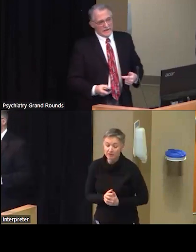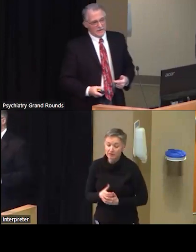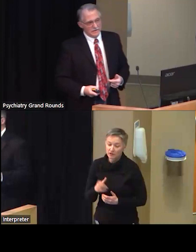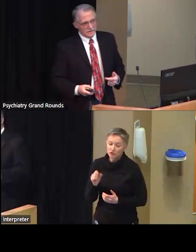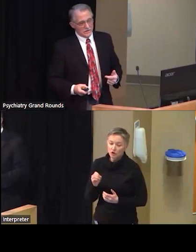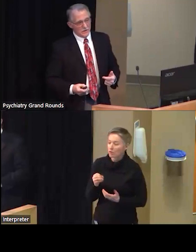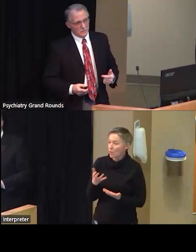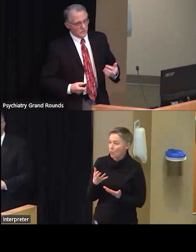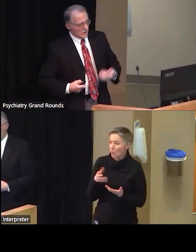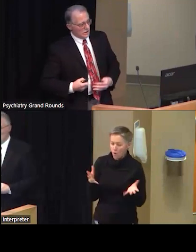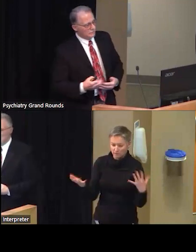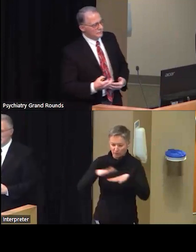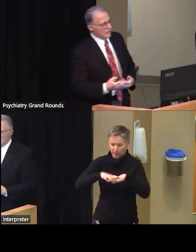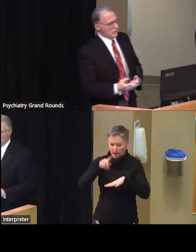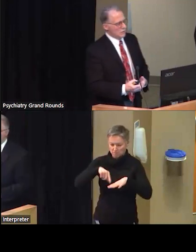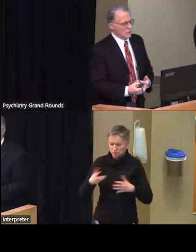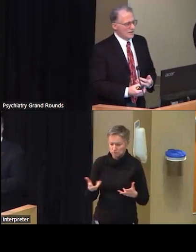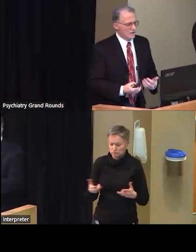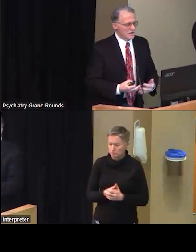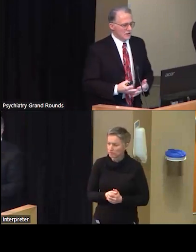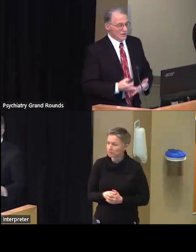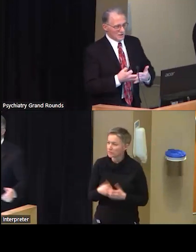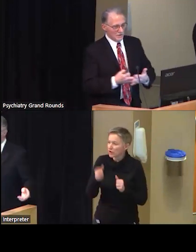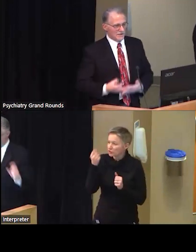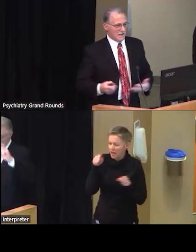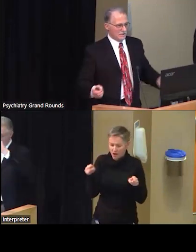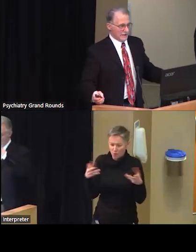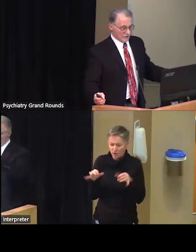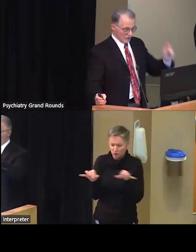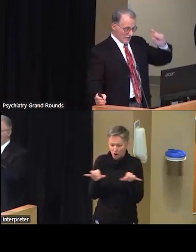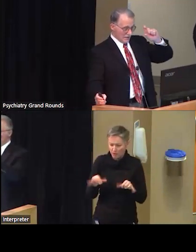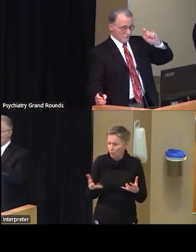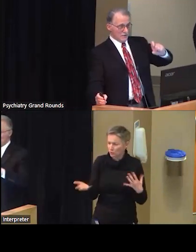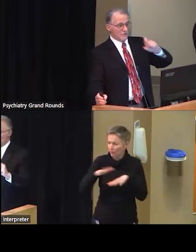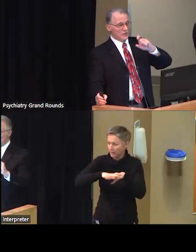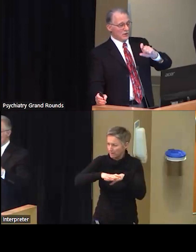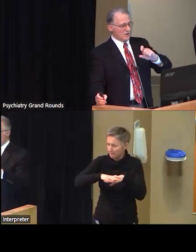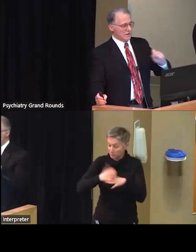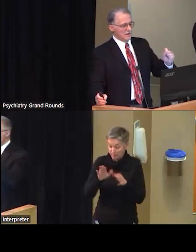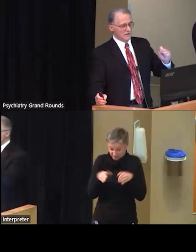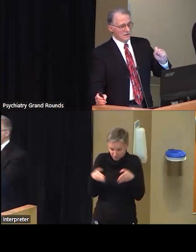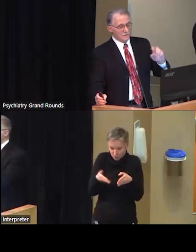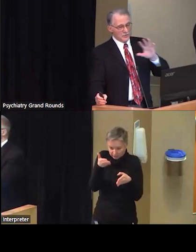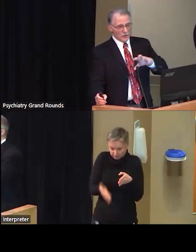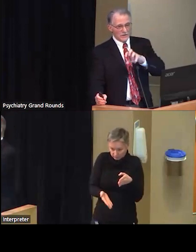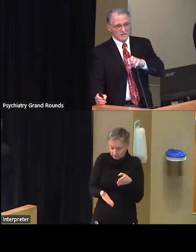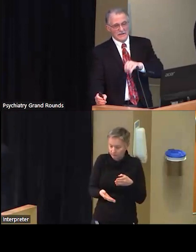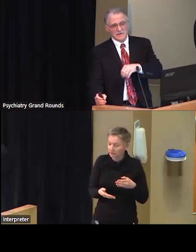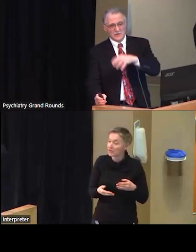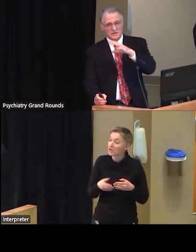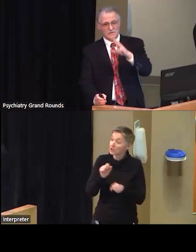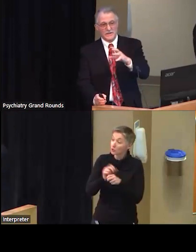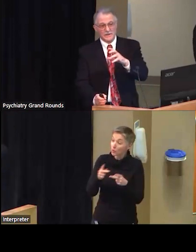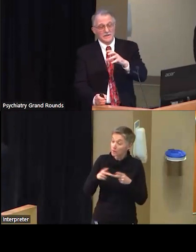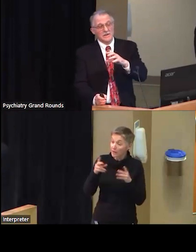what's in common? So trying to understand what are some of these common factors that maybe if we focus on, because workplace